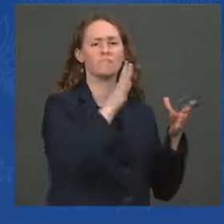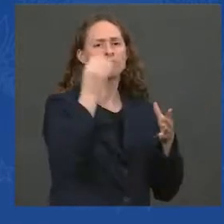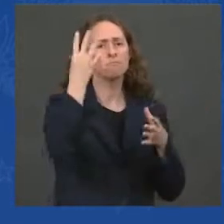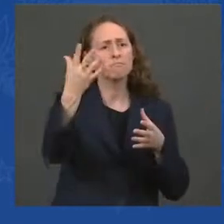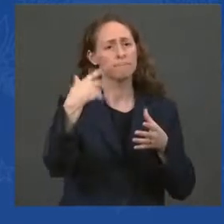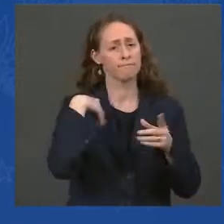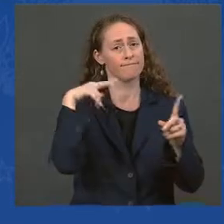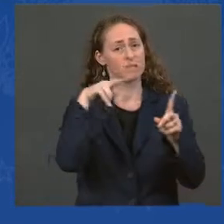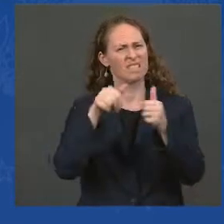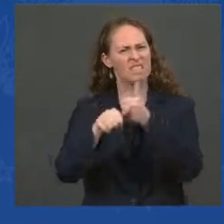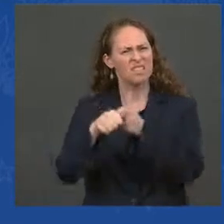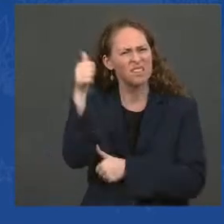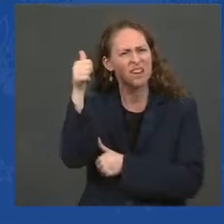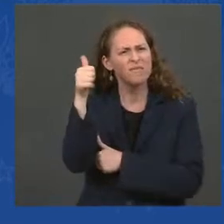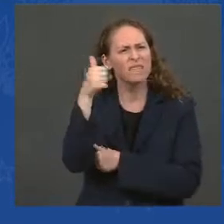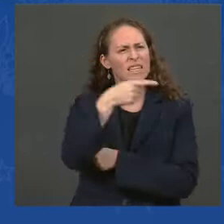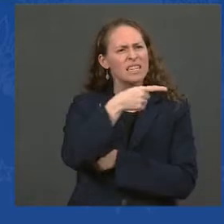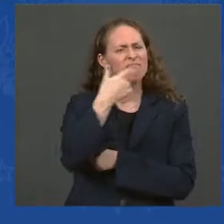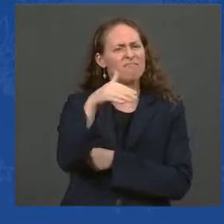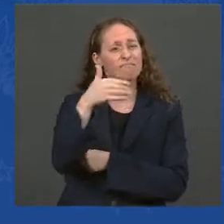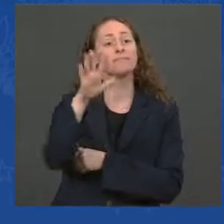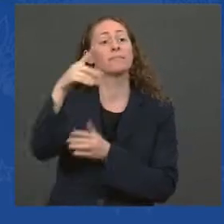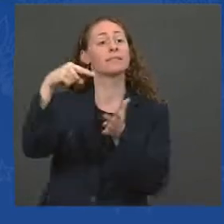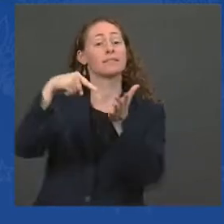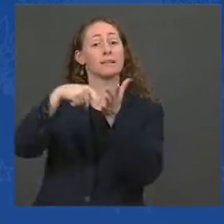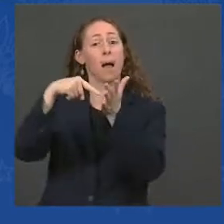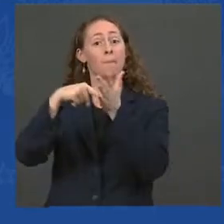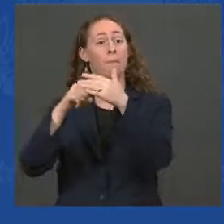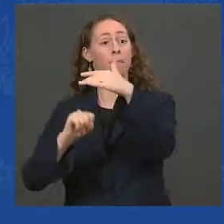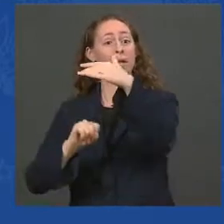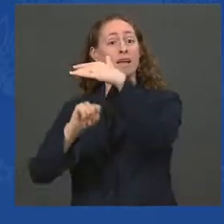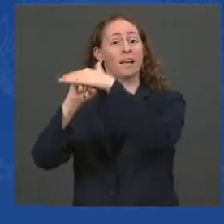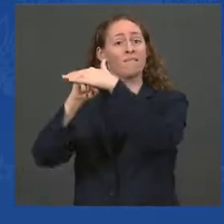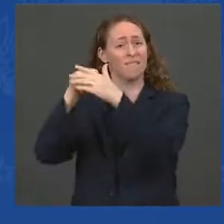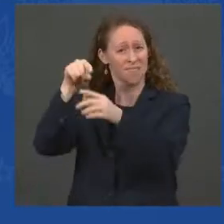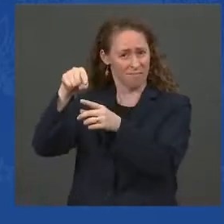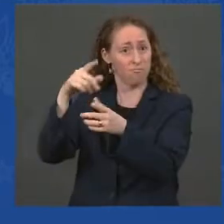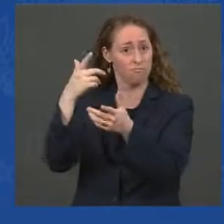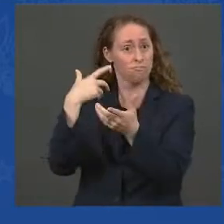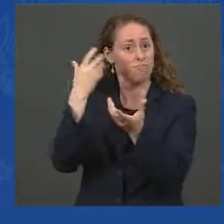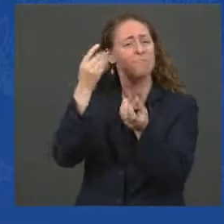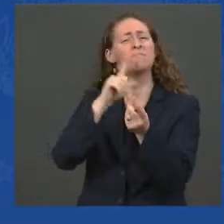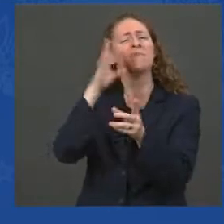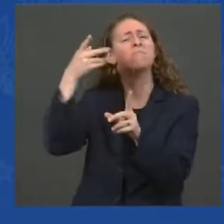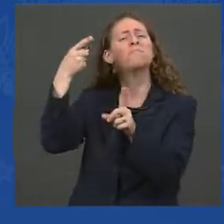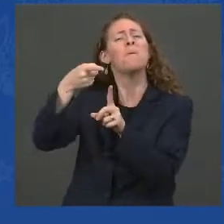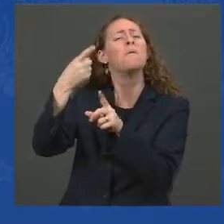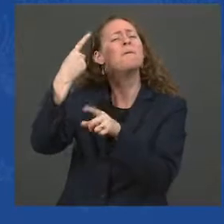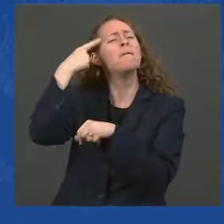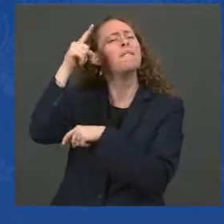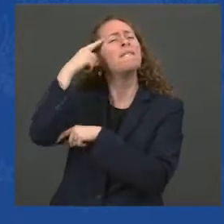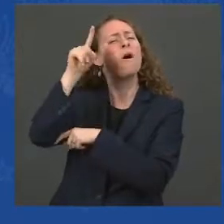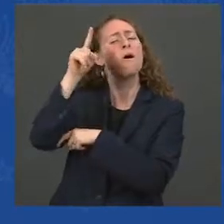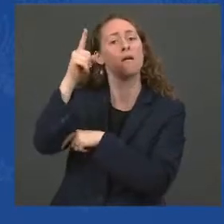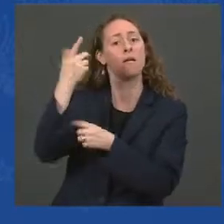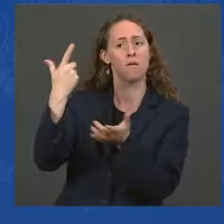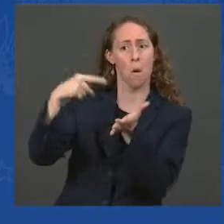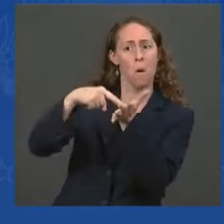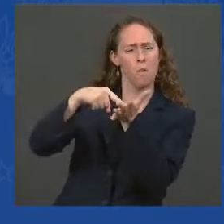limit comes down to paying what we already owe, what has already been